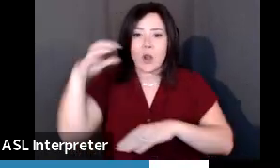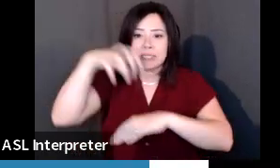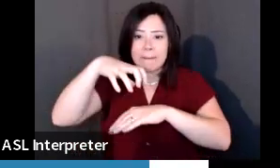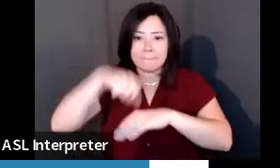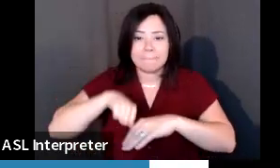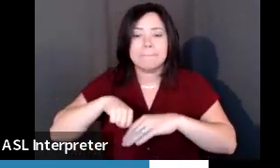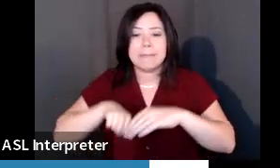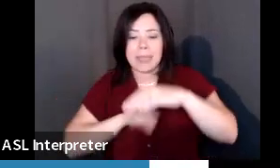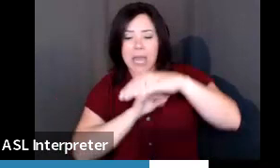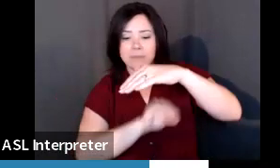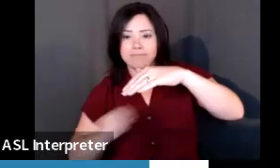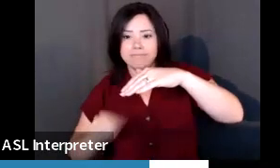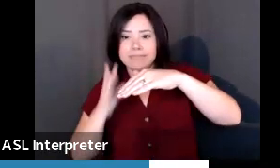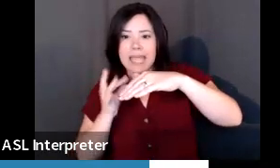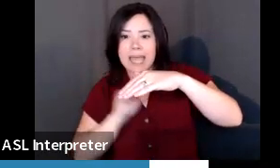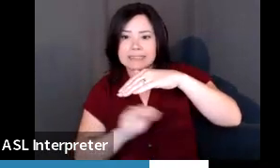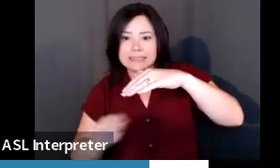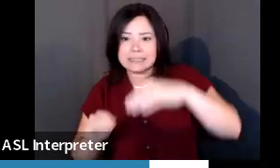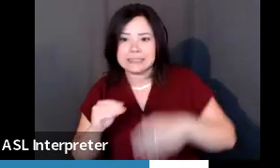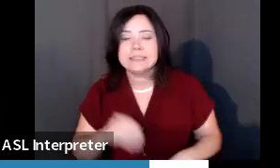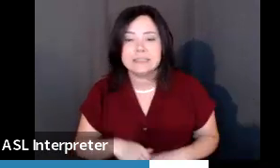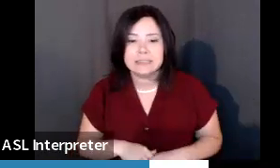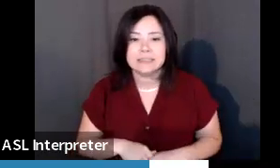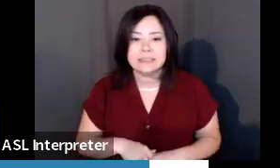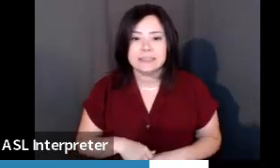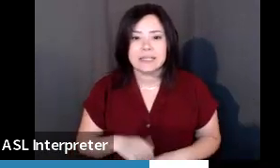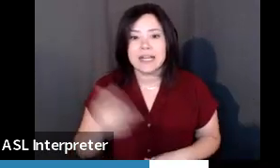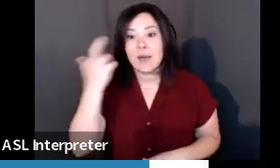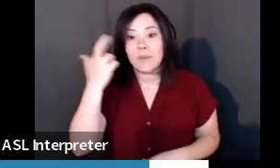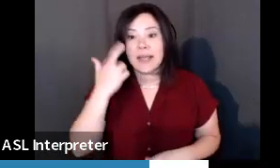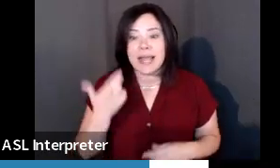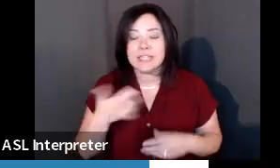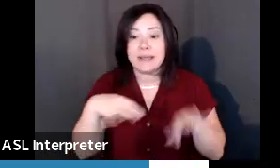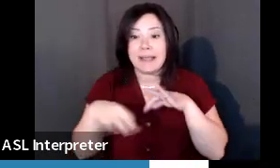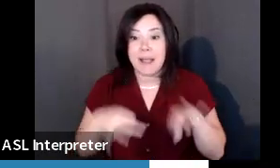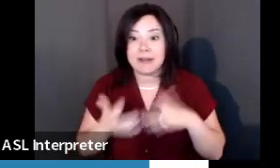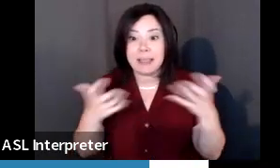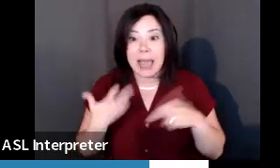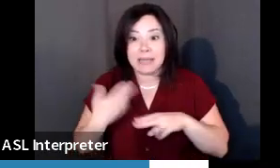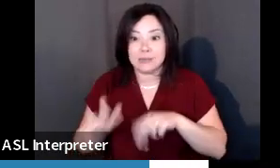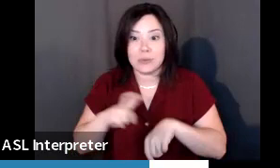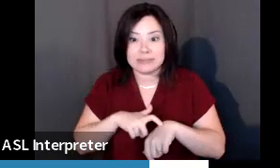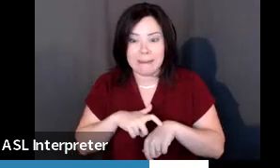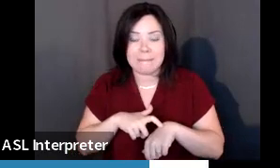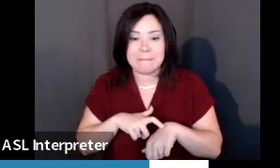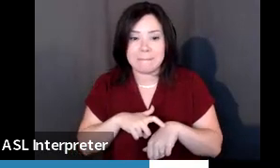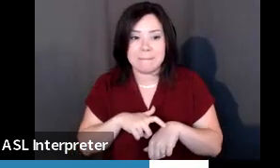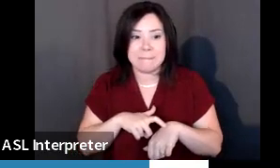of smushed kitties in the box because we realized we covered a lot of information in a little bit of time.